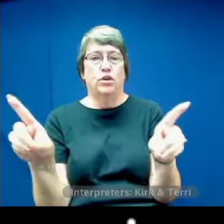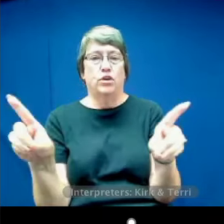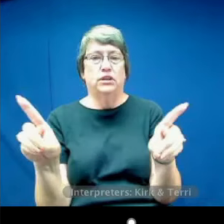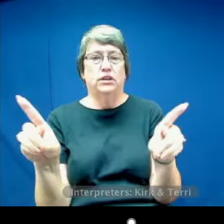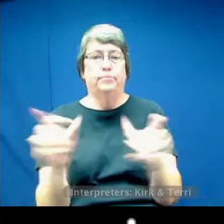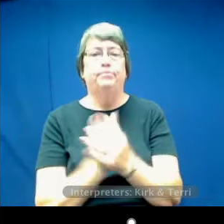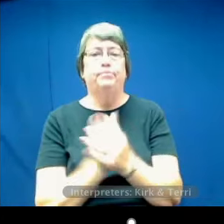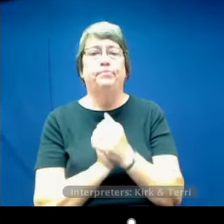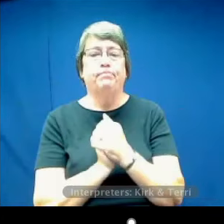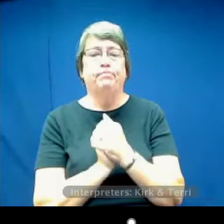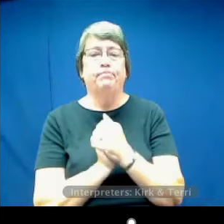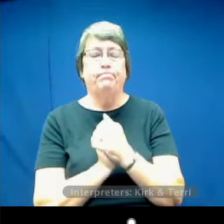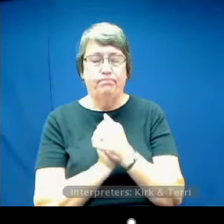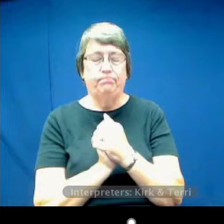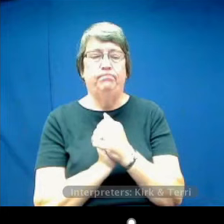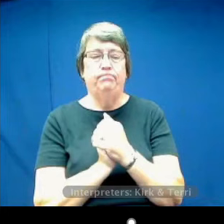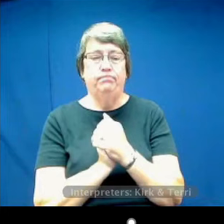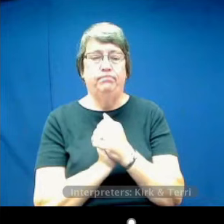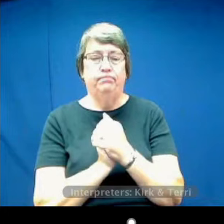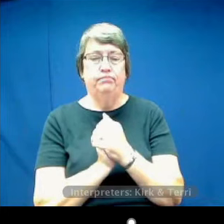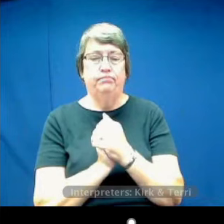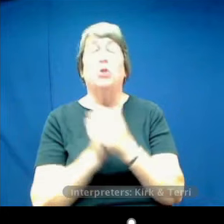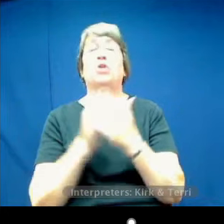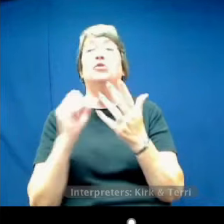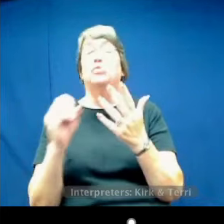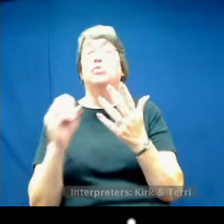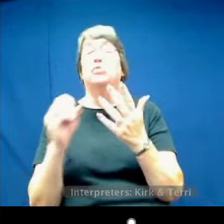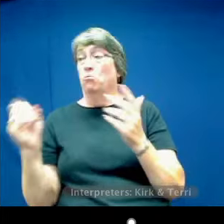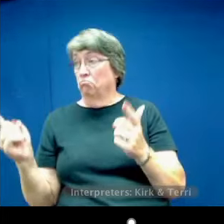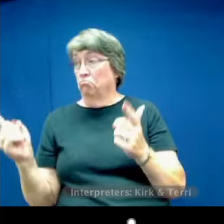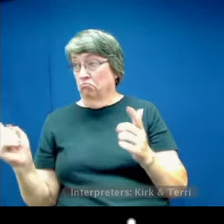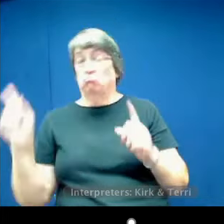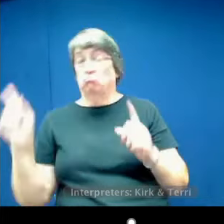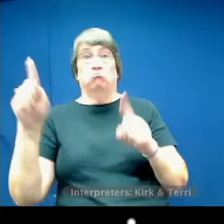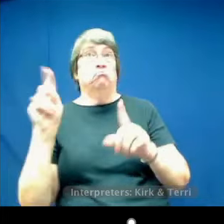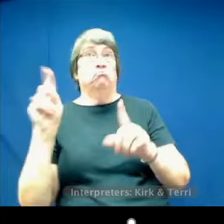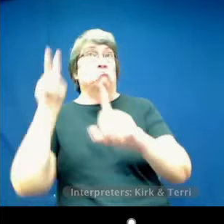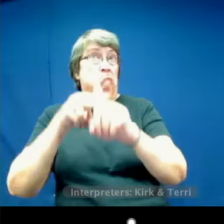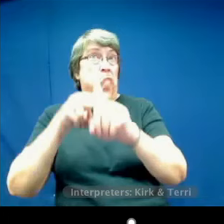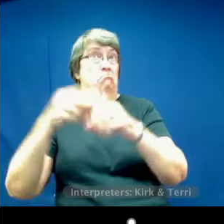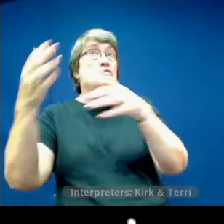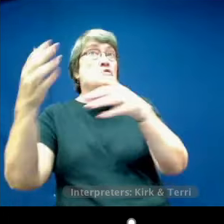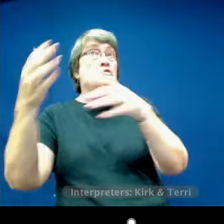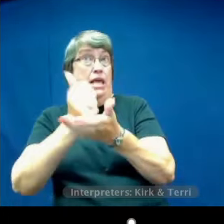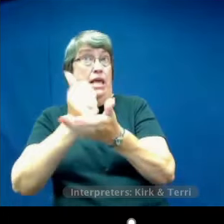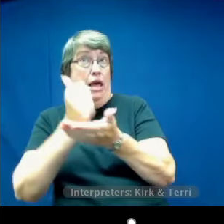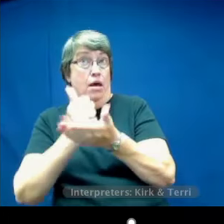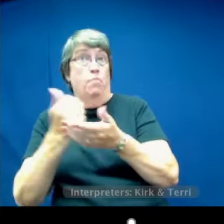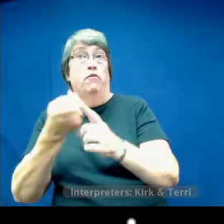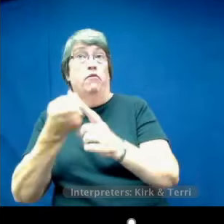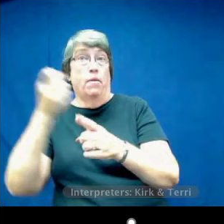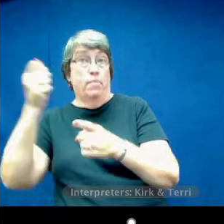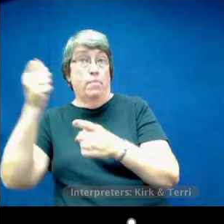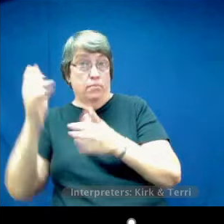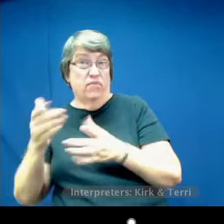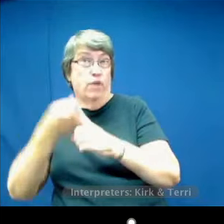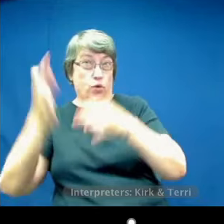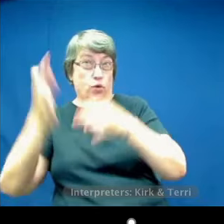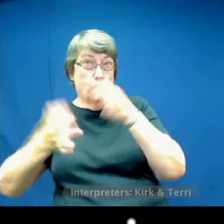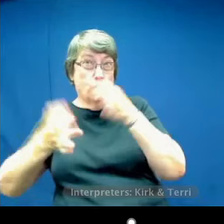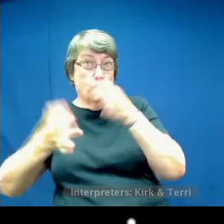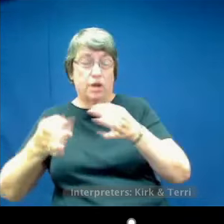Then you get what assistance you need from the court, and then when your period of time you've been